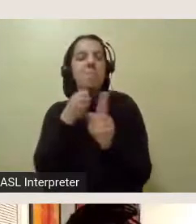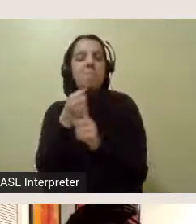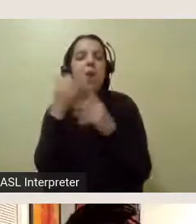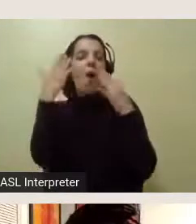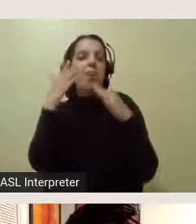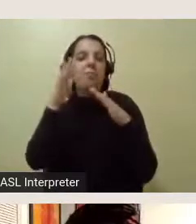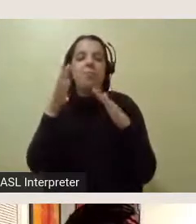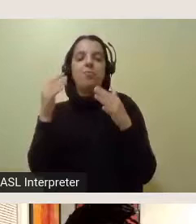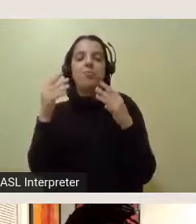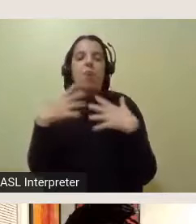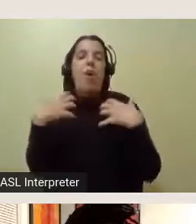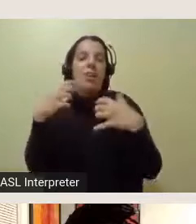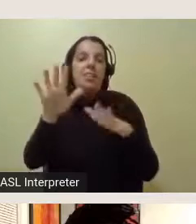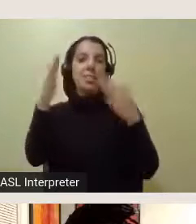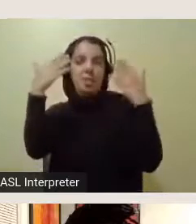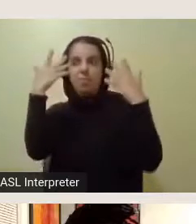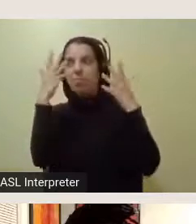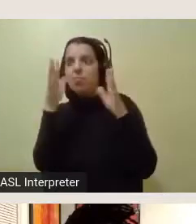neutral